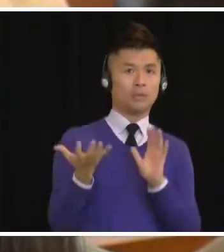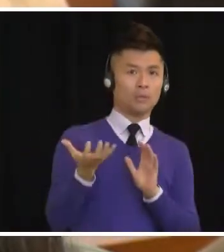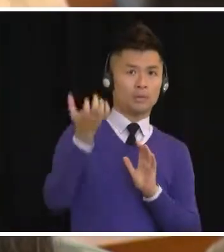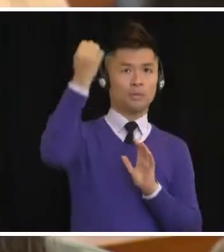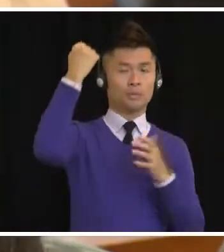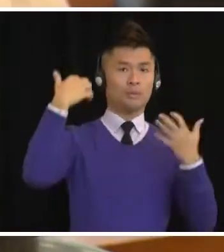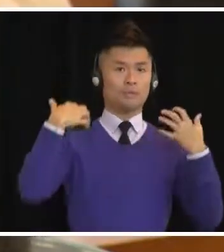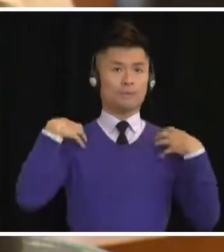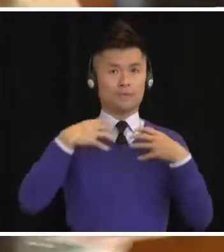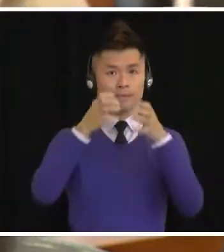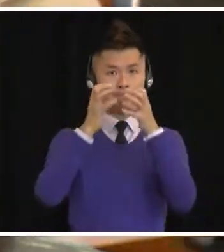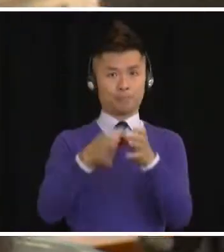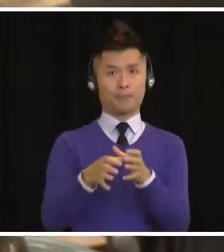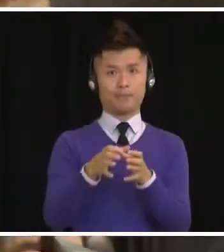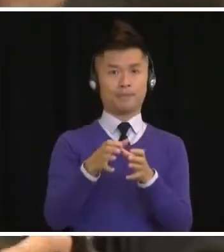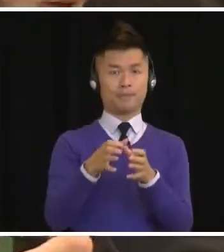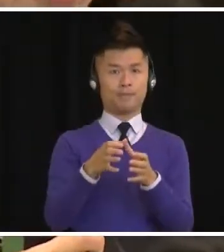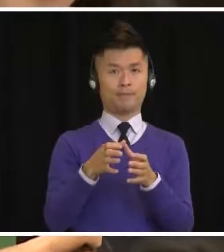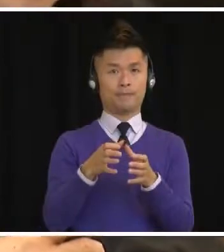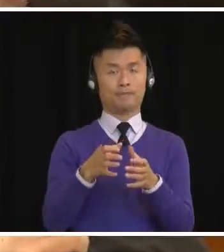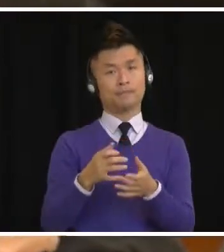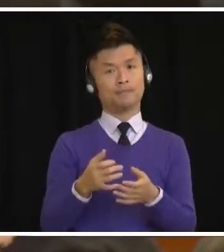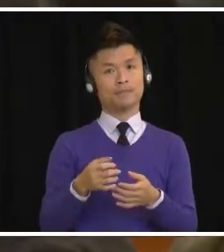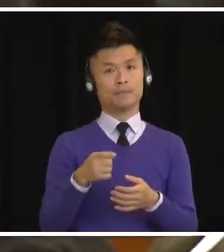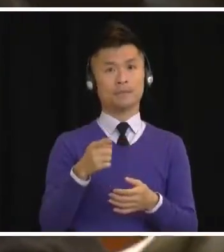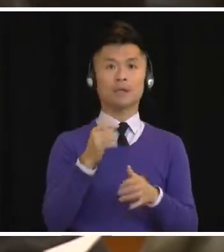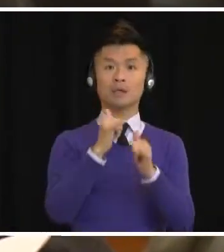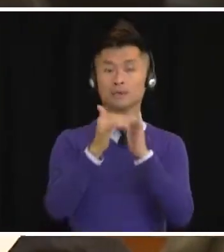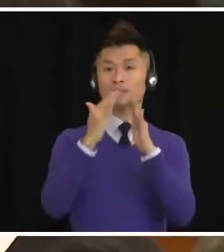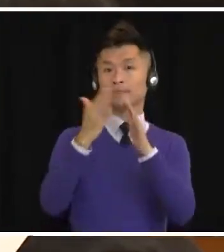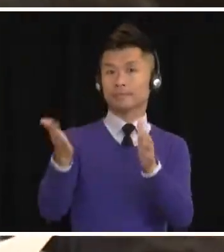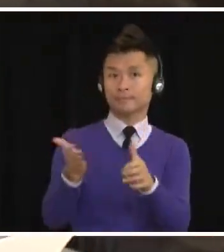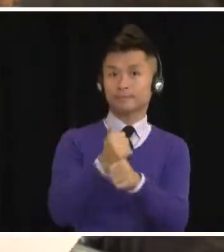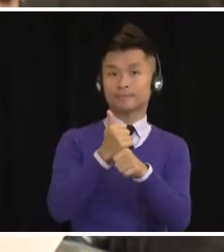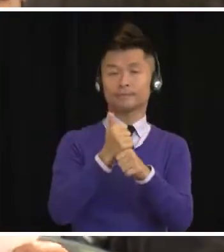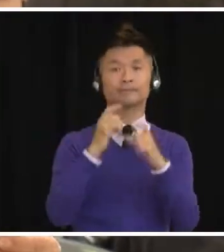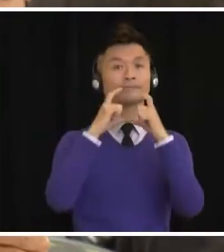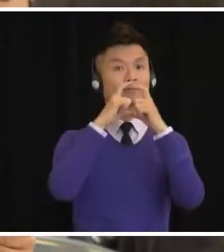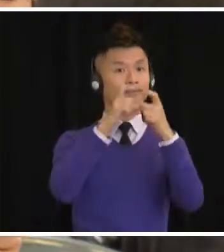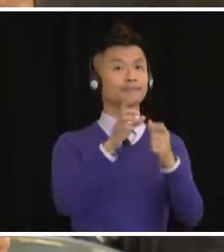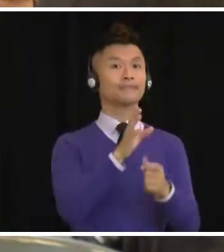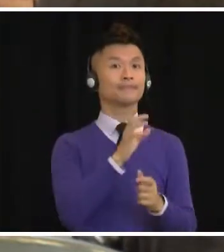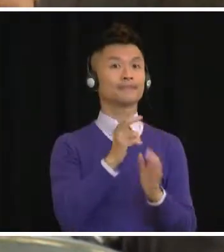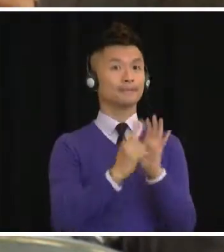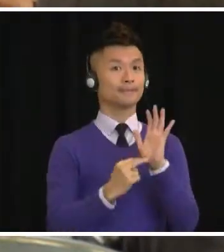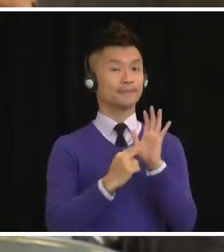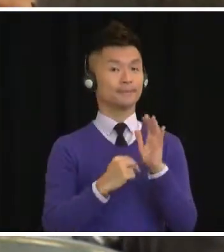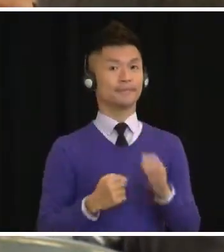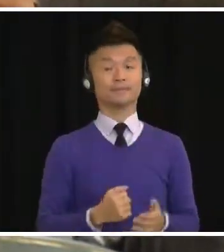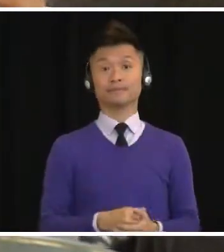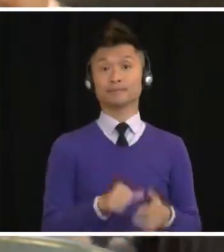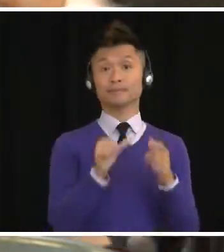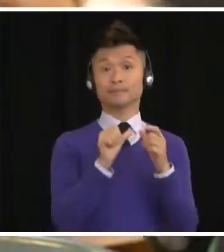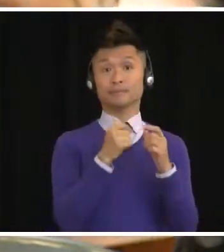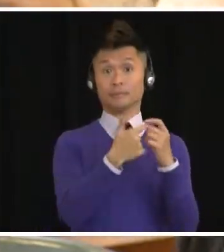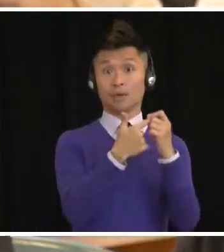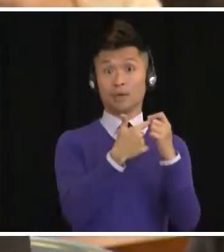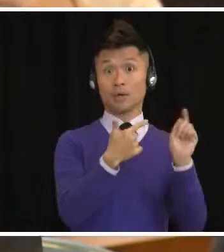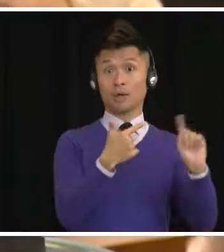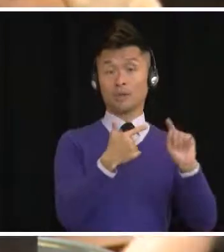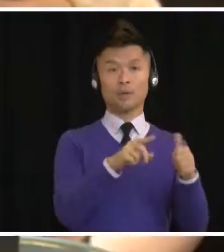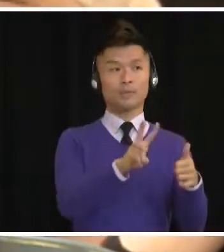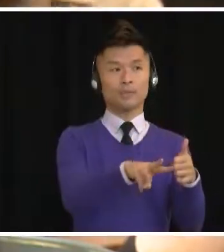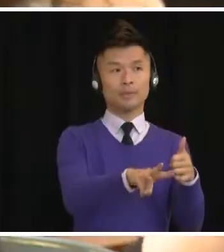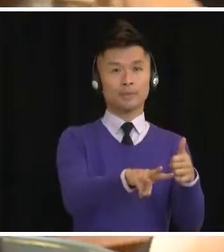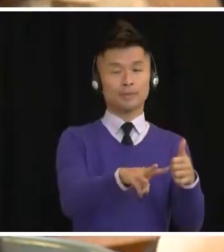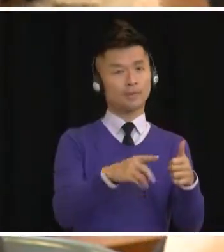we going to set up a children's council at the national level?